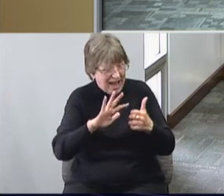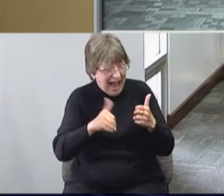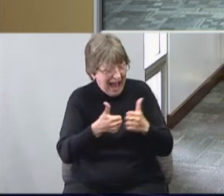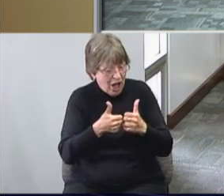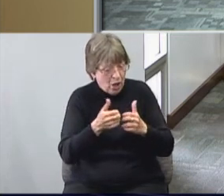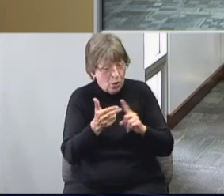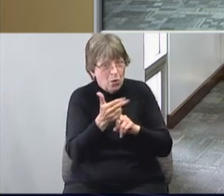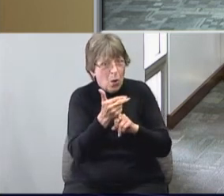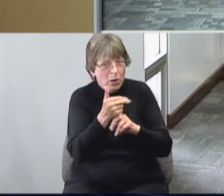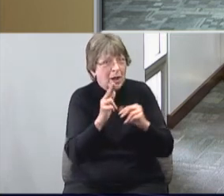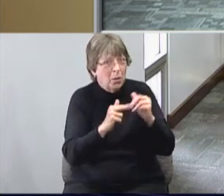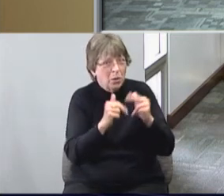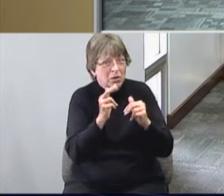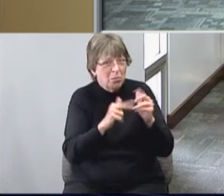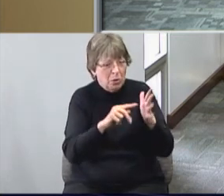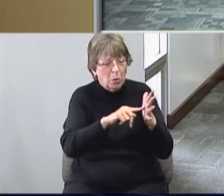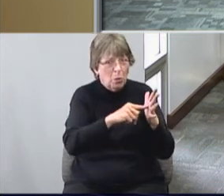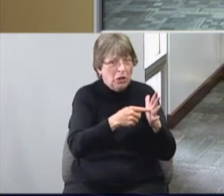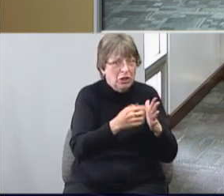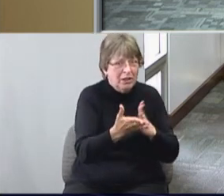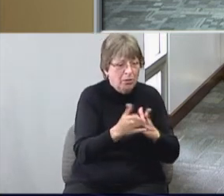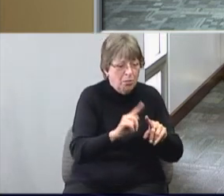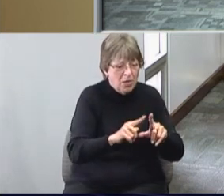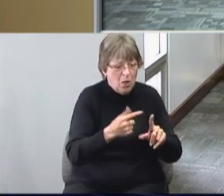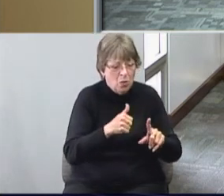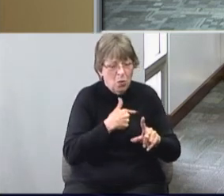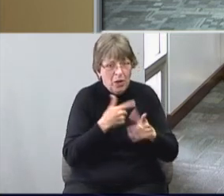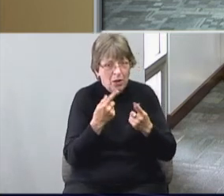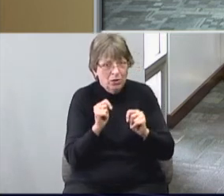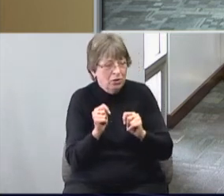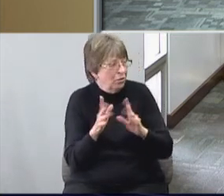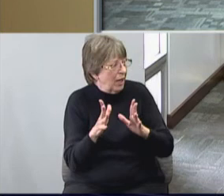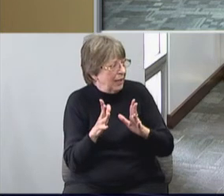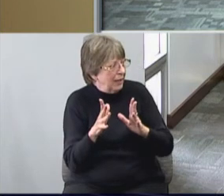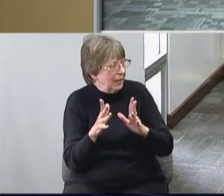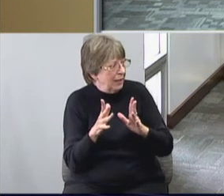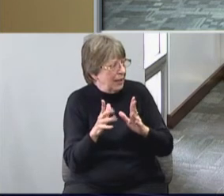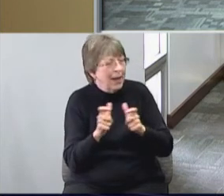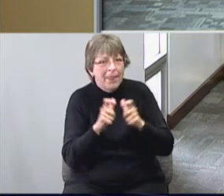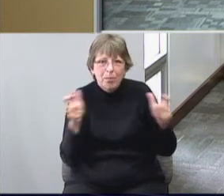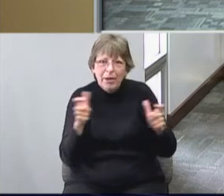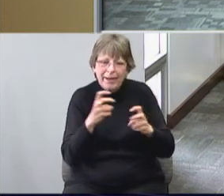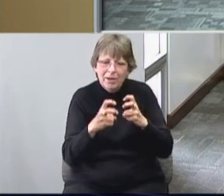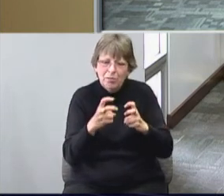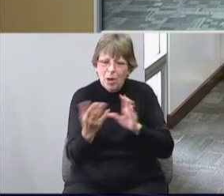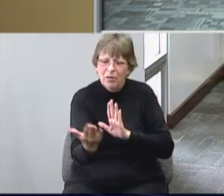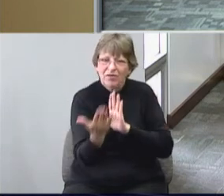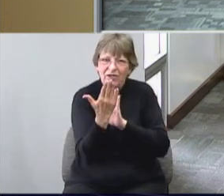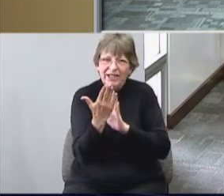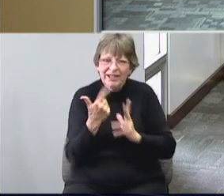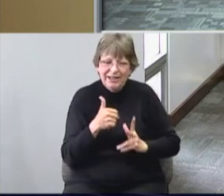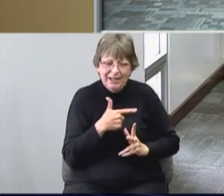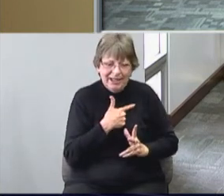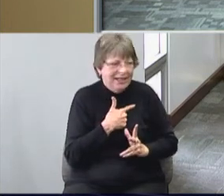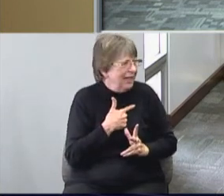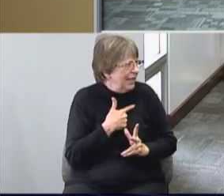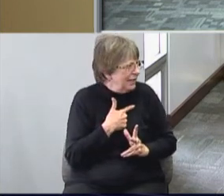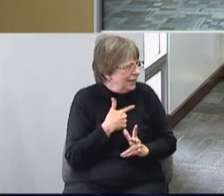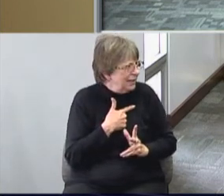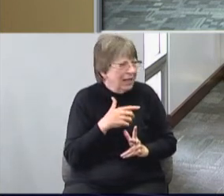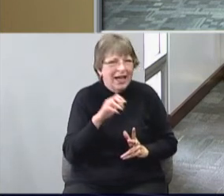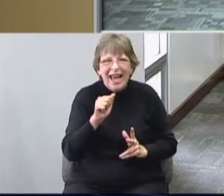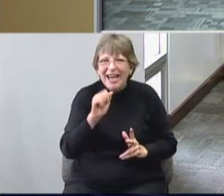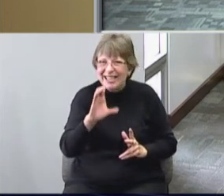built. But we are trying to, the major problem which we were facing was the air conditioning